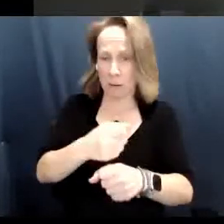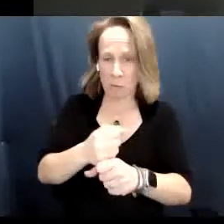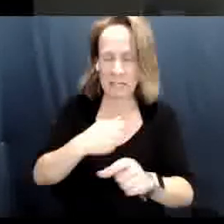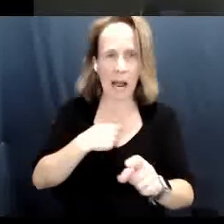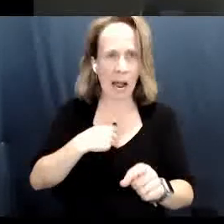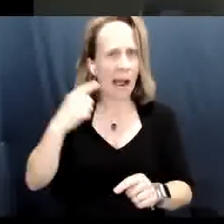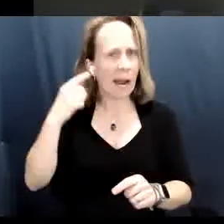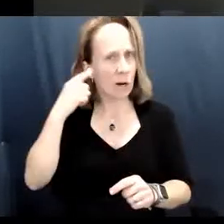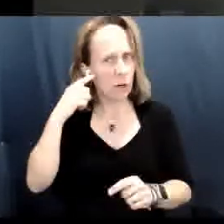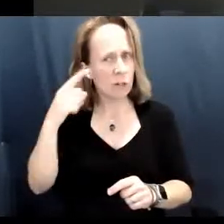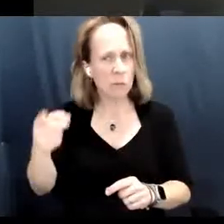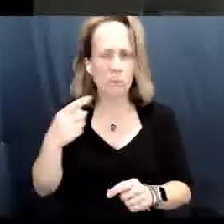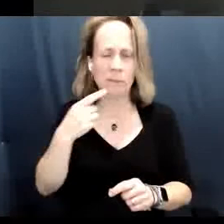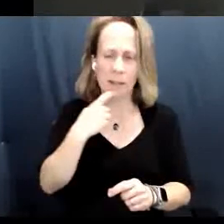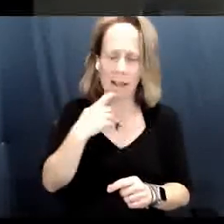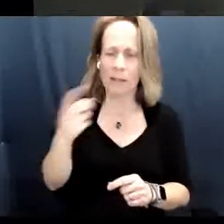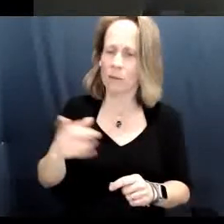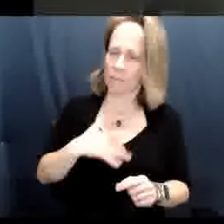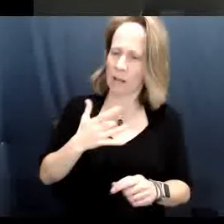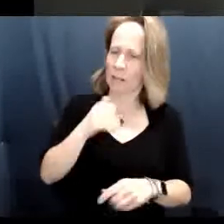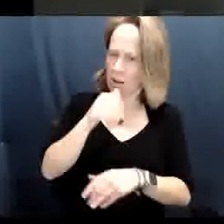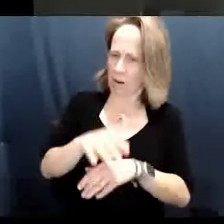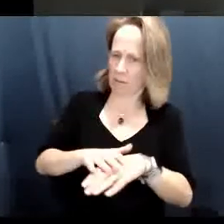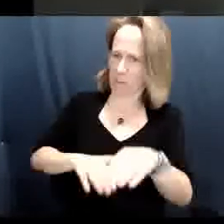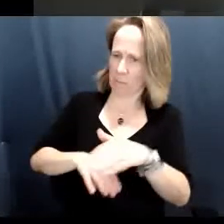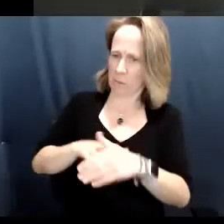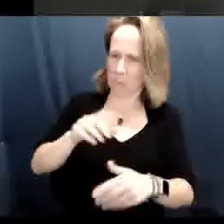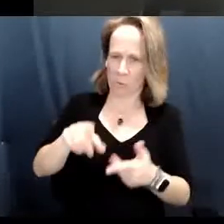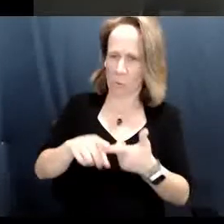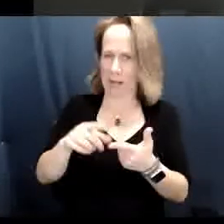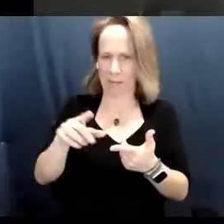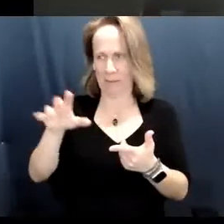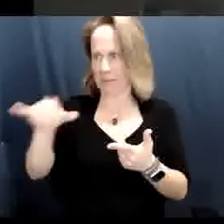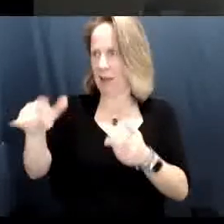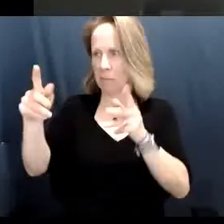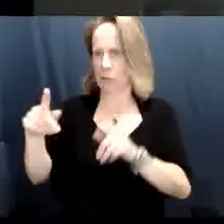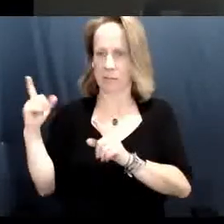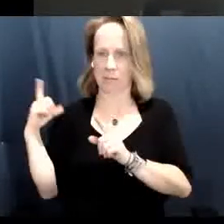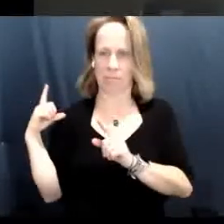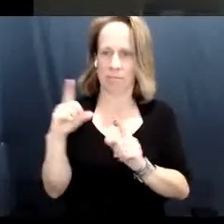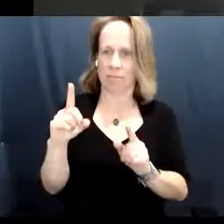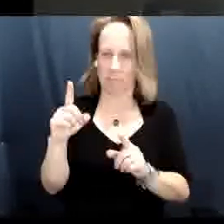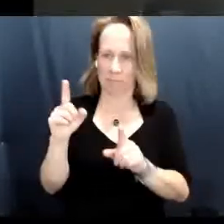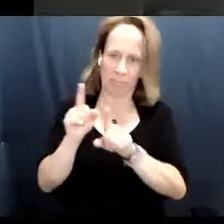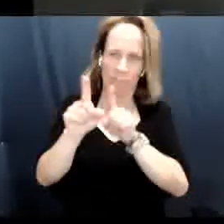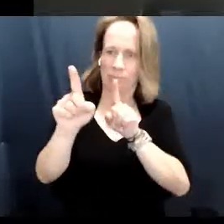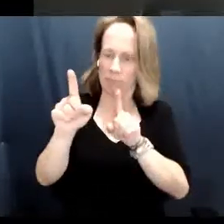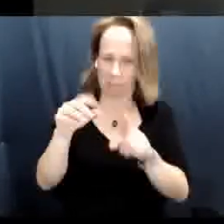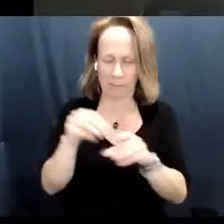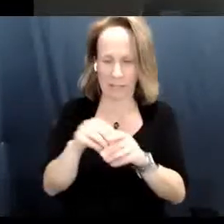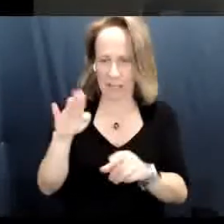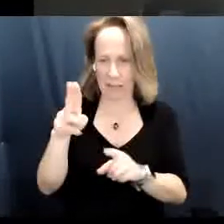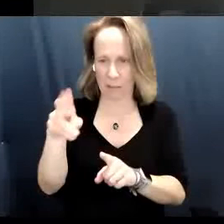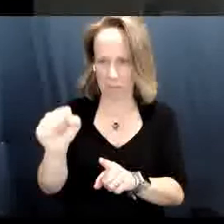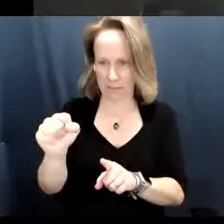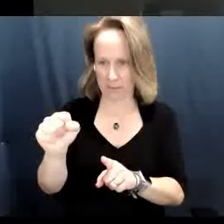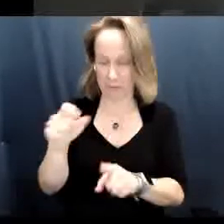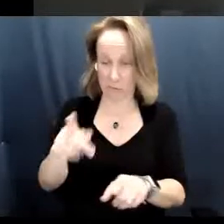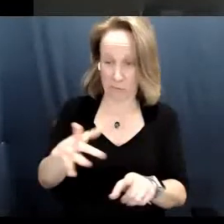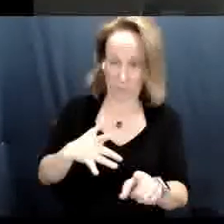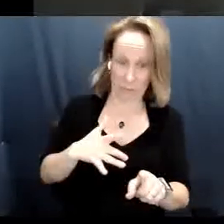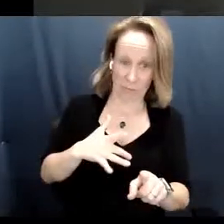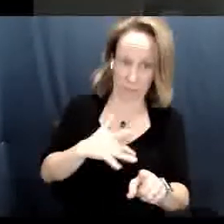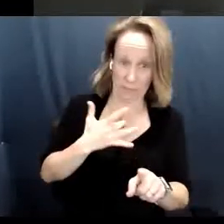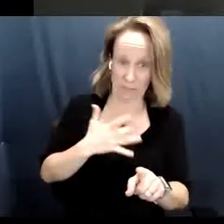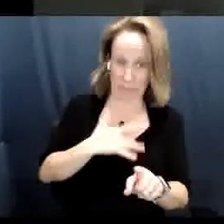felt uncomfortable when that person brushed against you on the bus. What I'm gathering from the group is this sense of shame, and I want